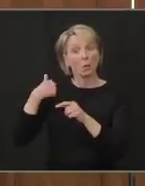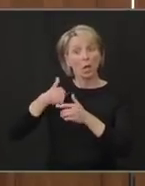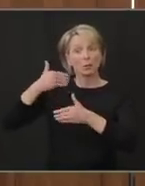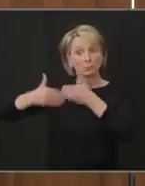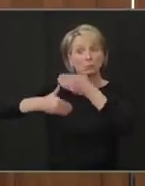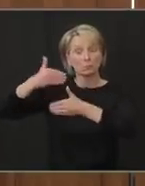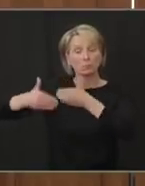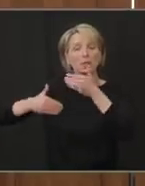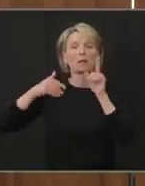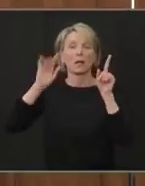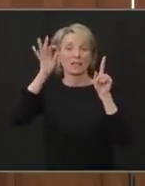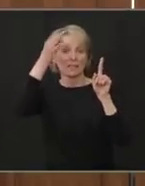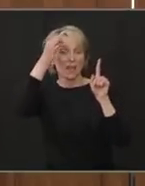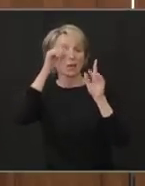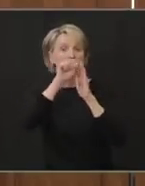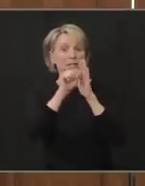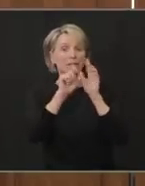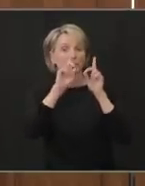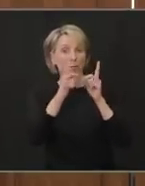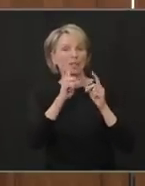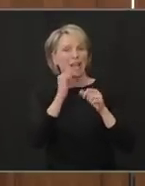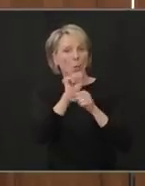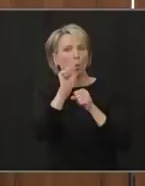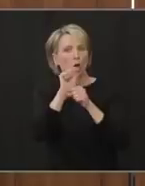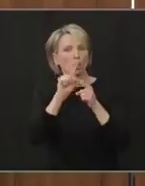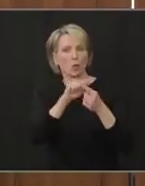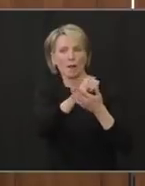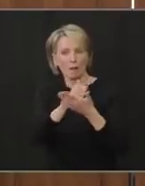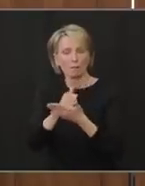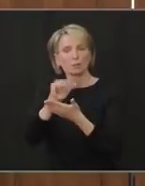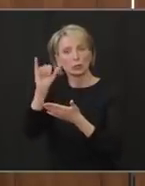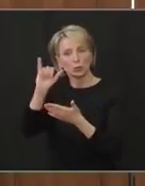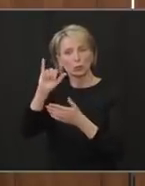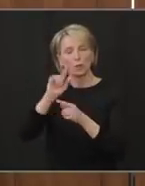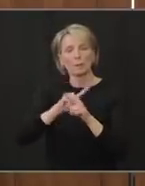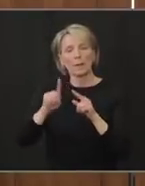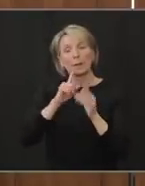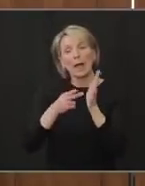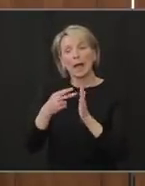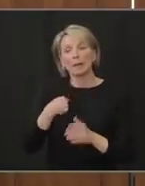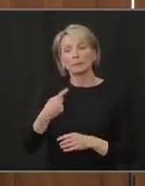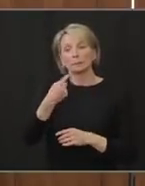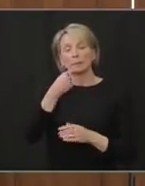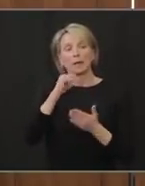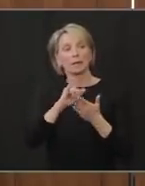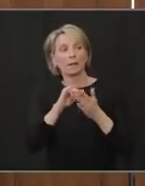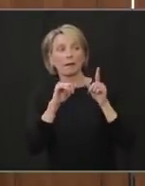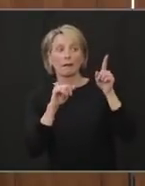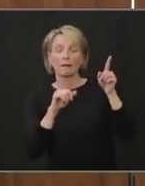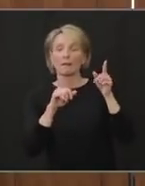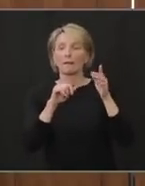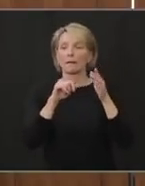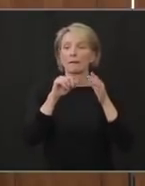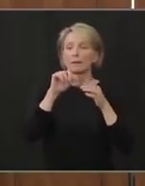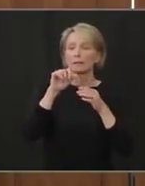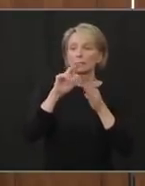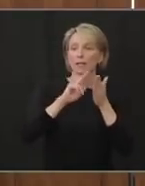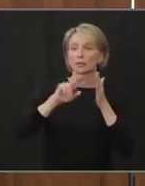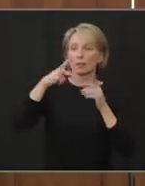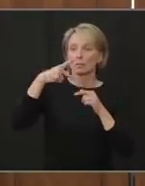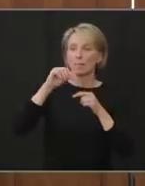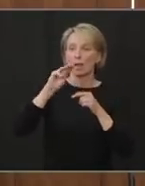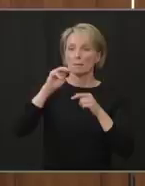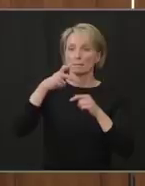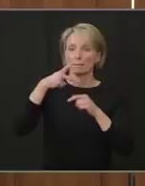State Department is working a little bit harder, but I'm disappointed that Secretary Pompeo hasn't taken a more active